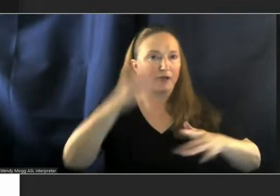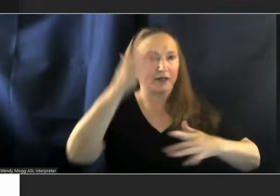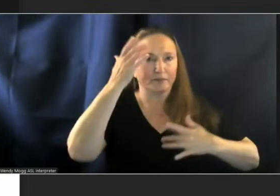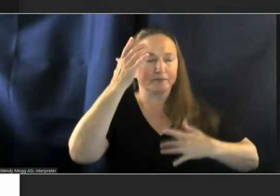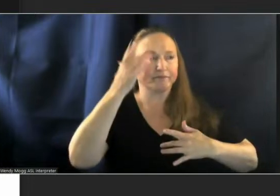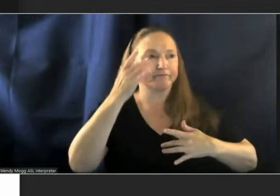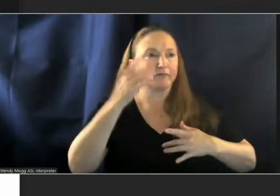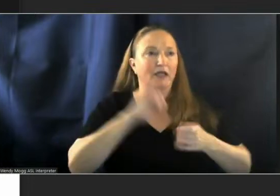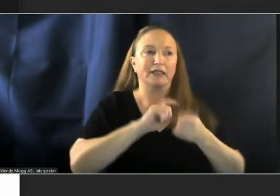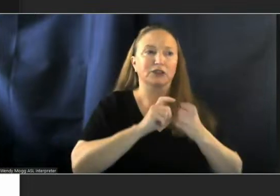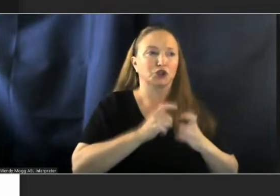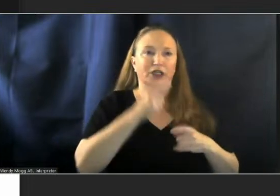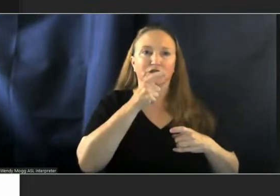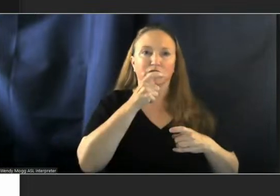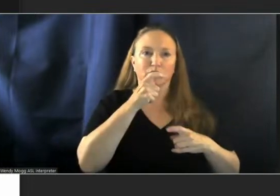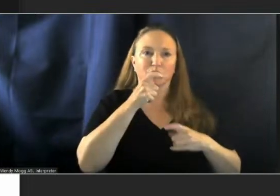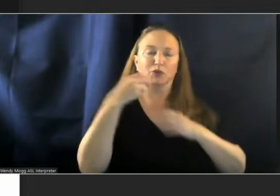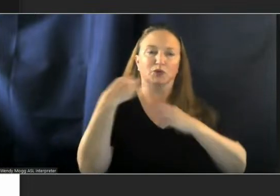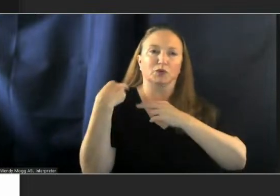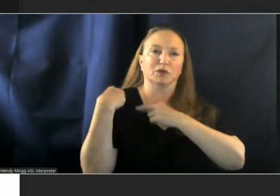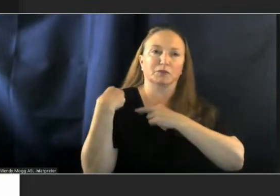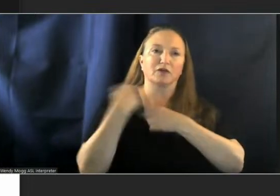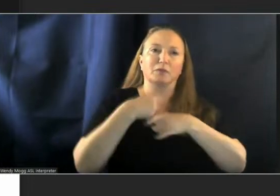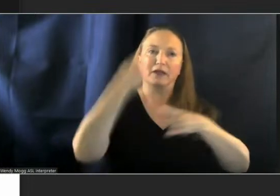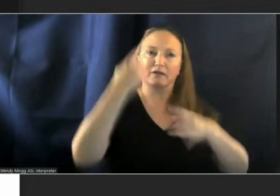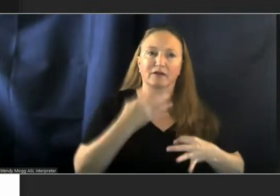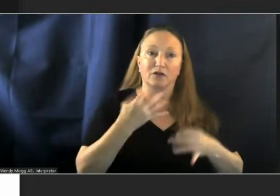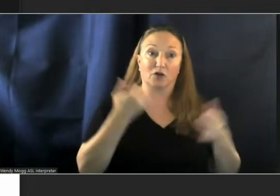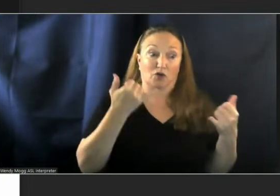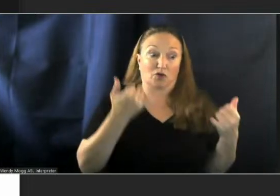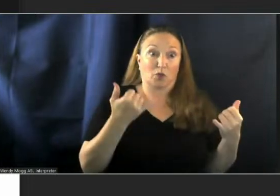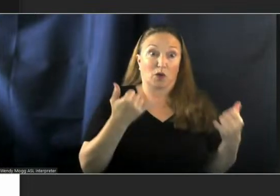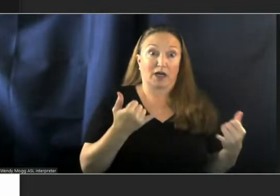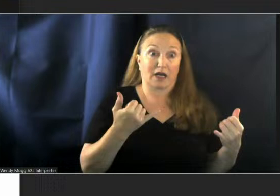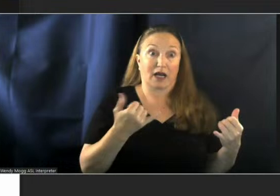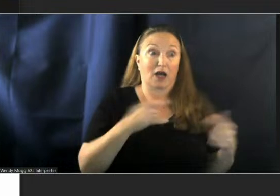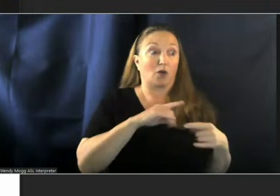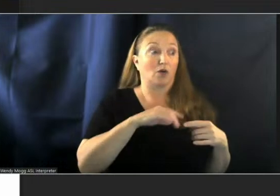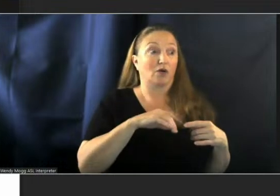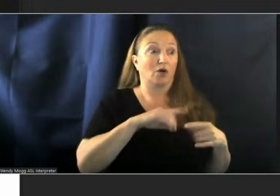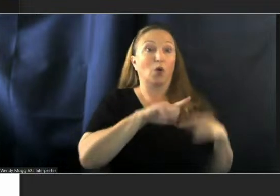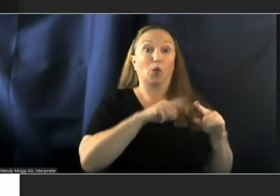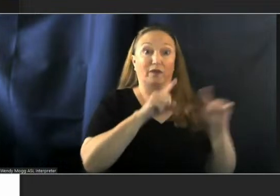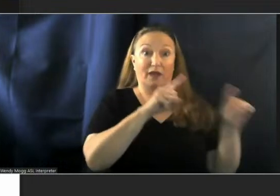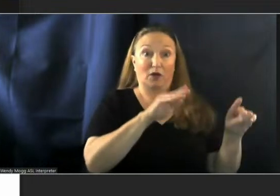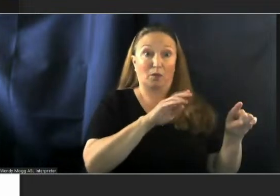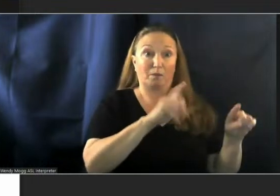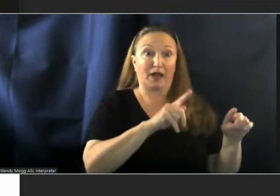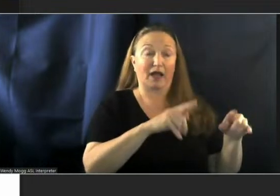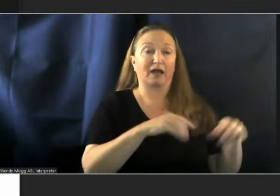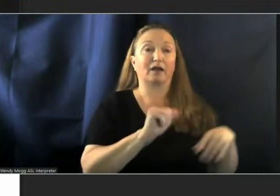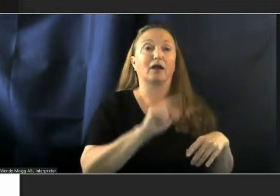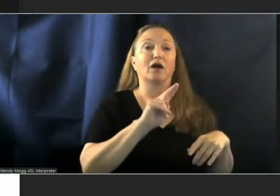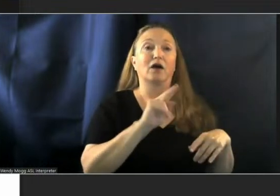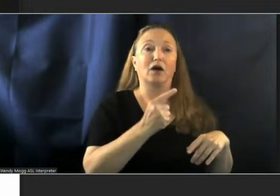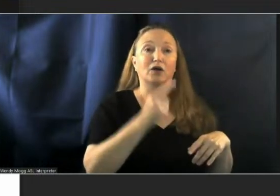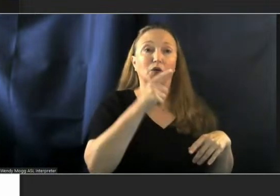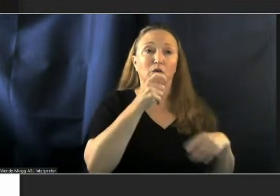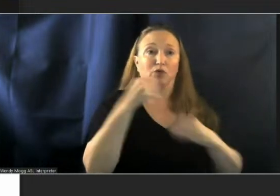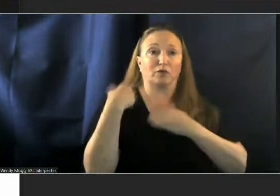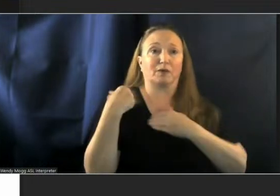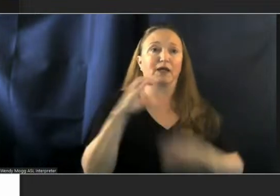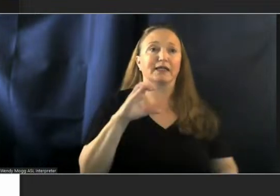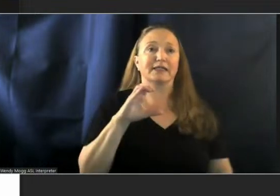now, the determination of what happens in schools, starting when they go back at the end of August, is CDPH, and they